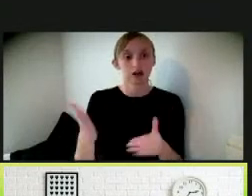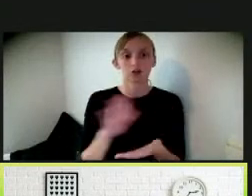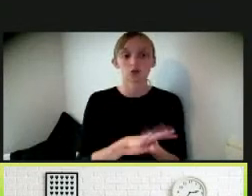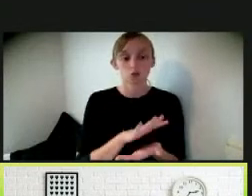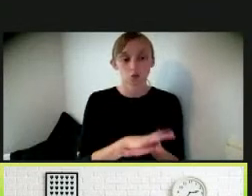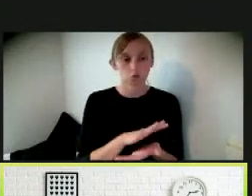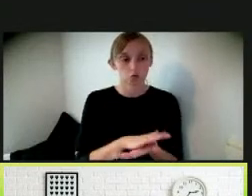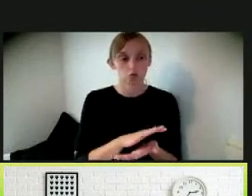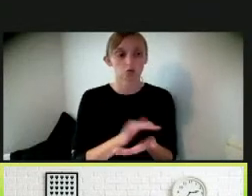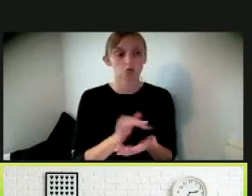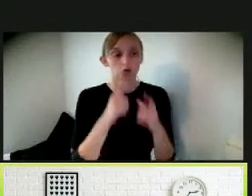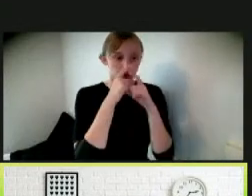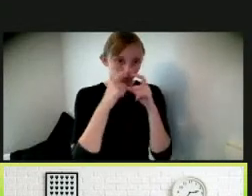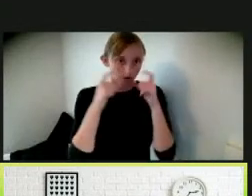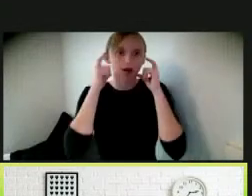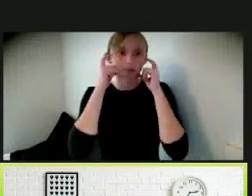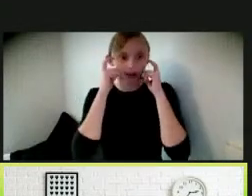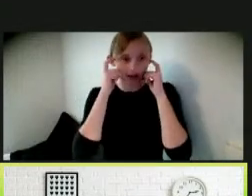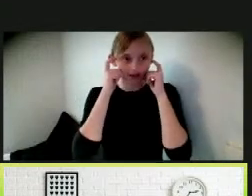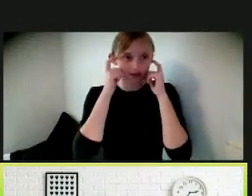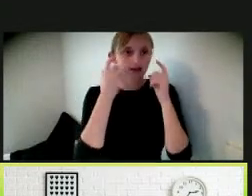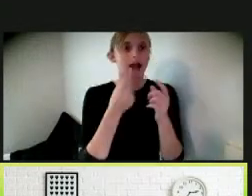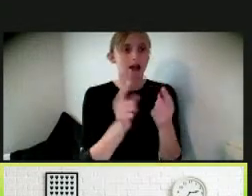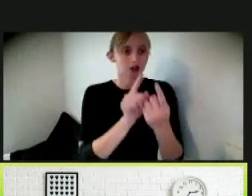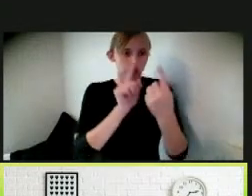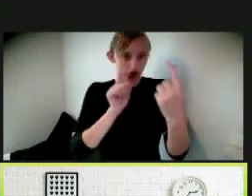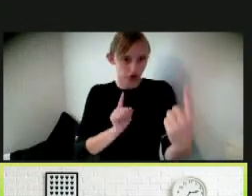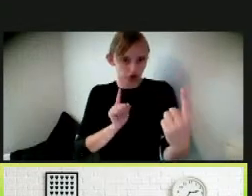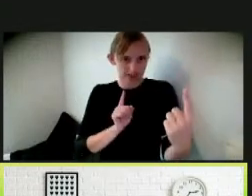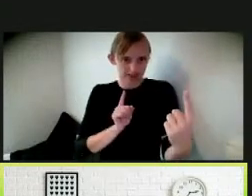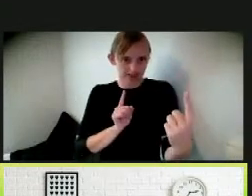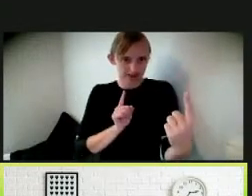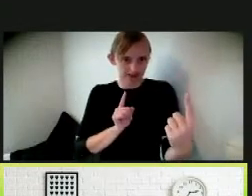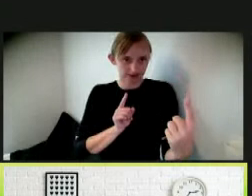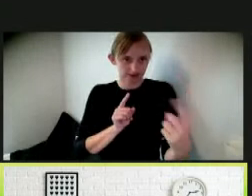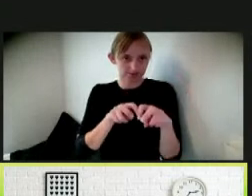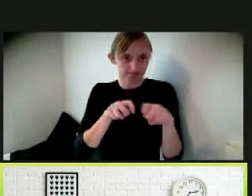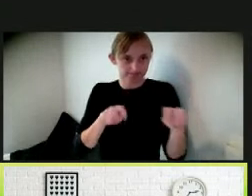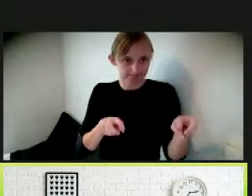also wear that mask and social distance.